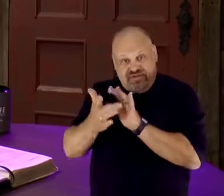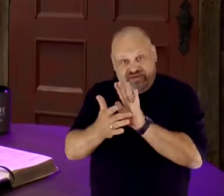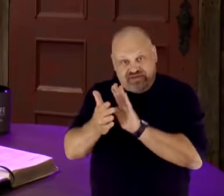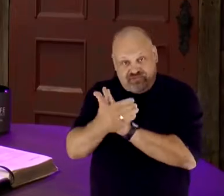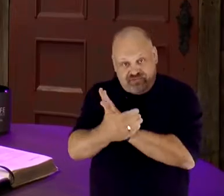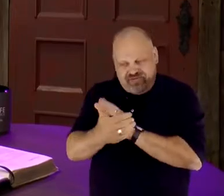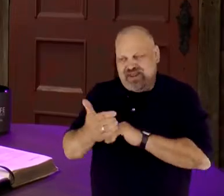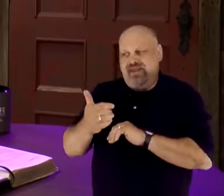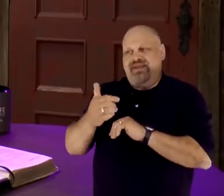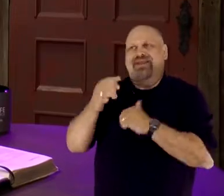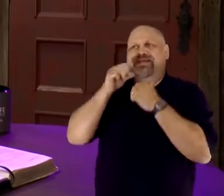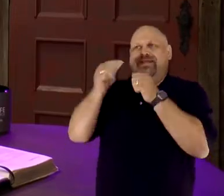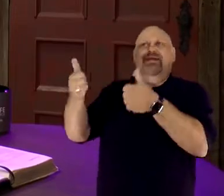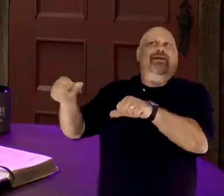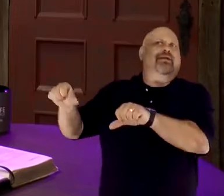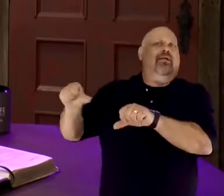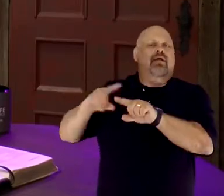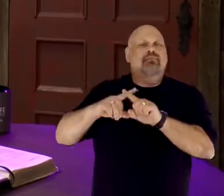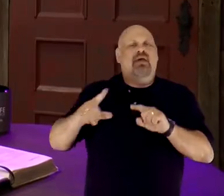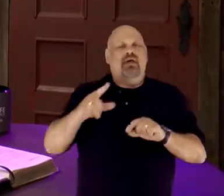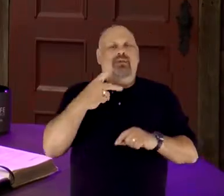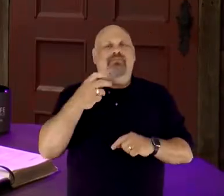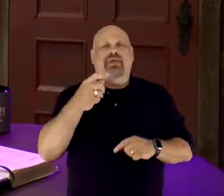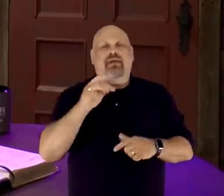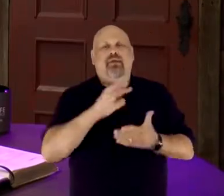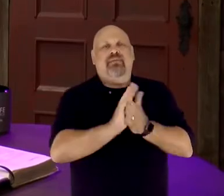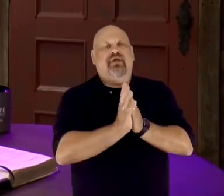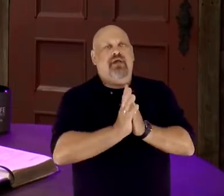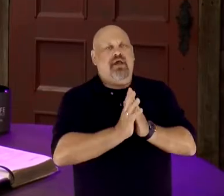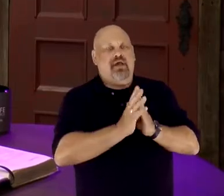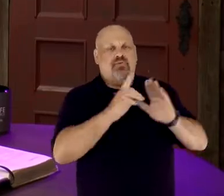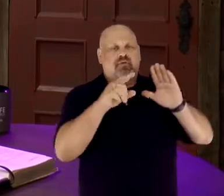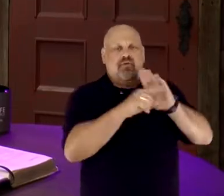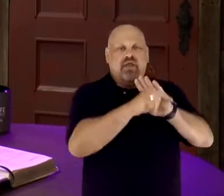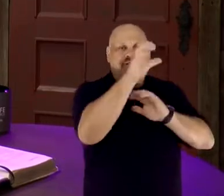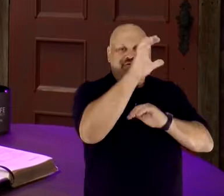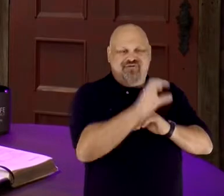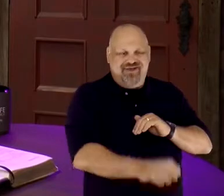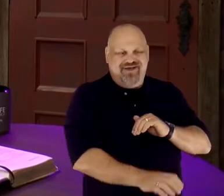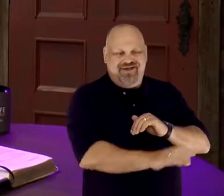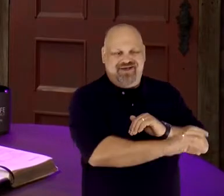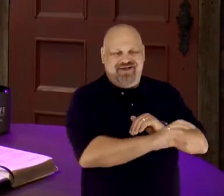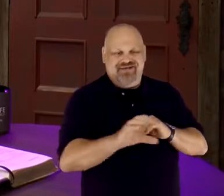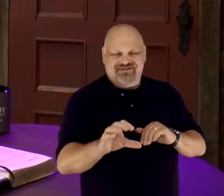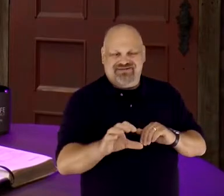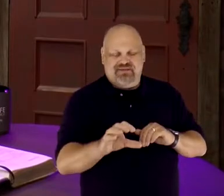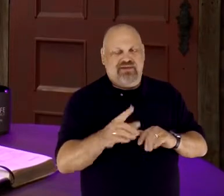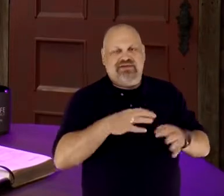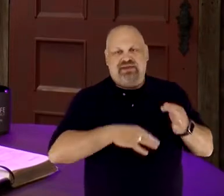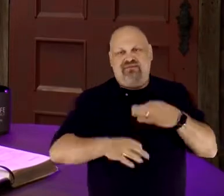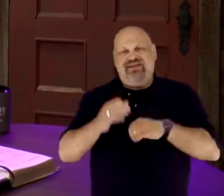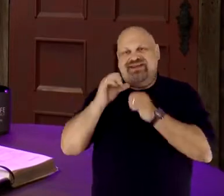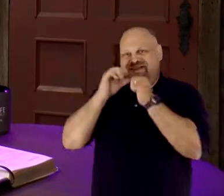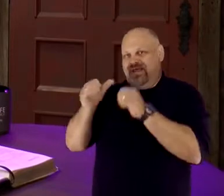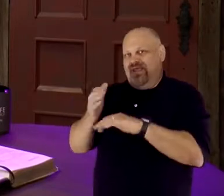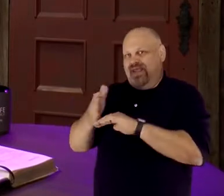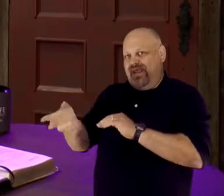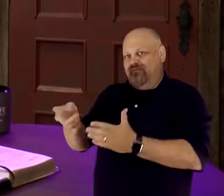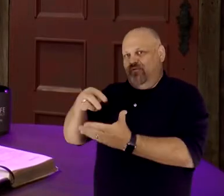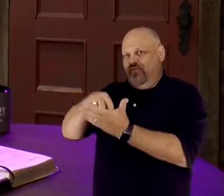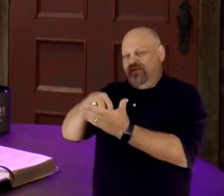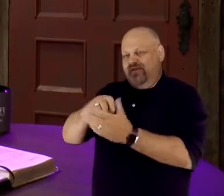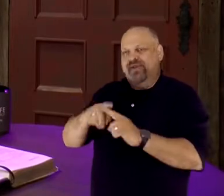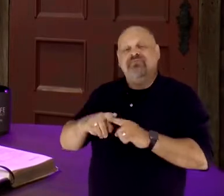would be crucified upside down rather than deny him after the resurrection. Peter's